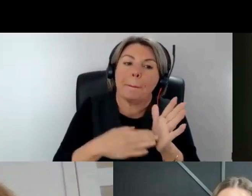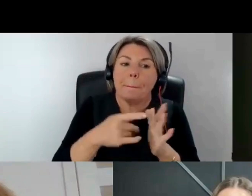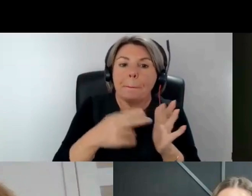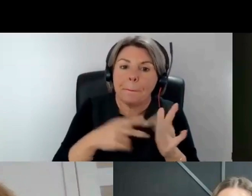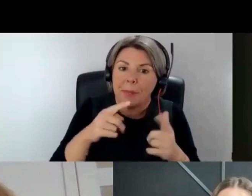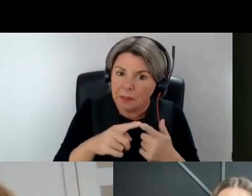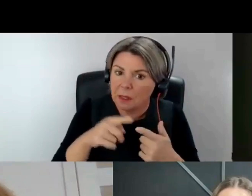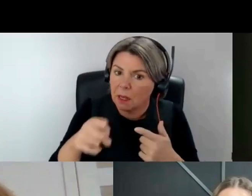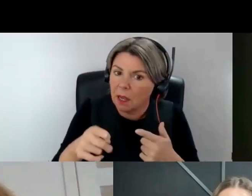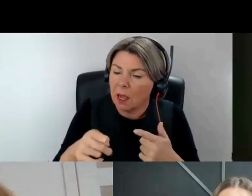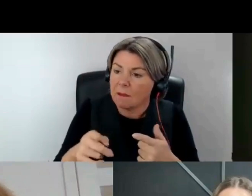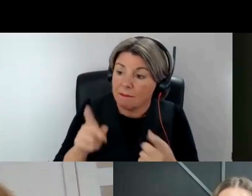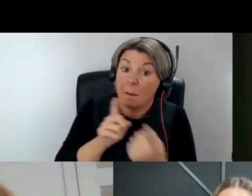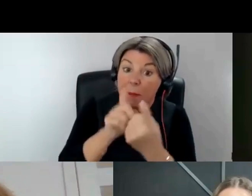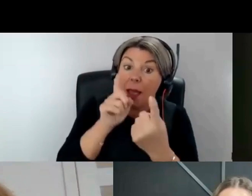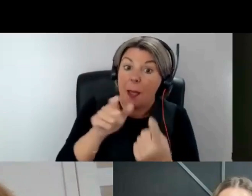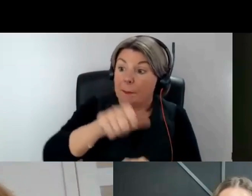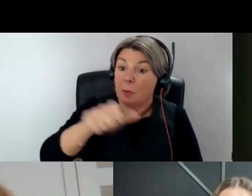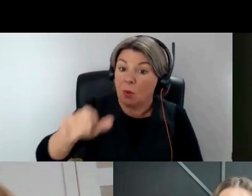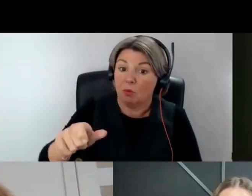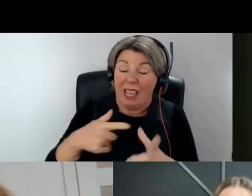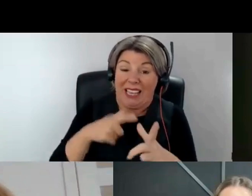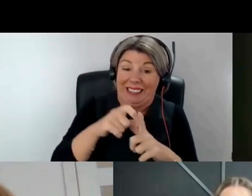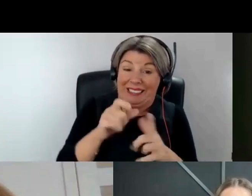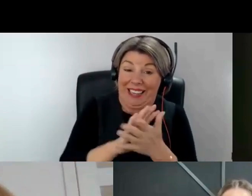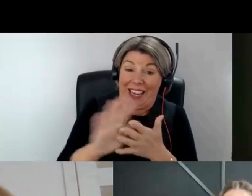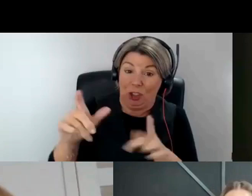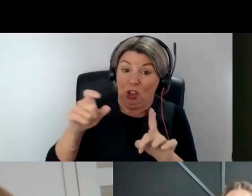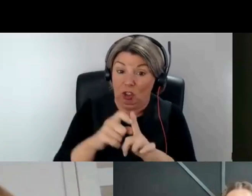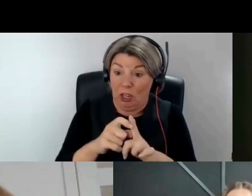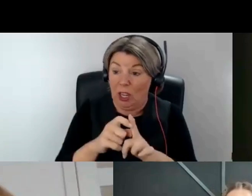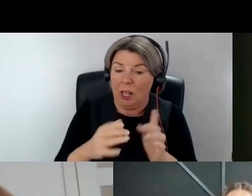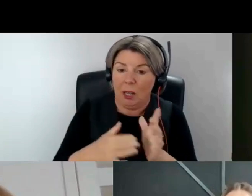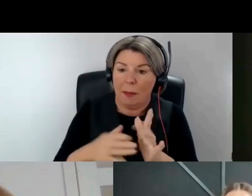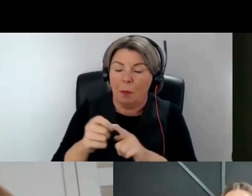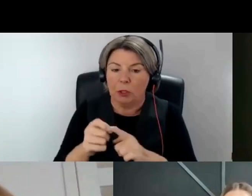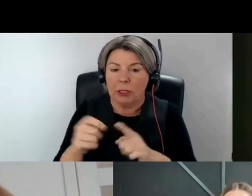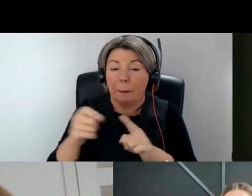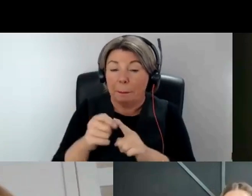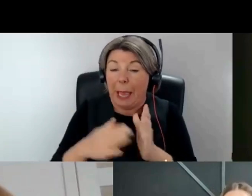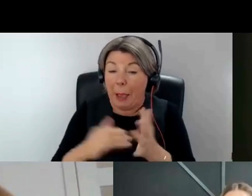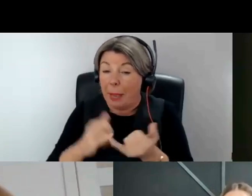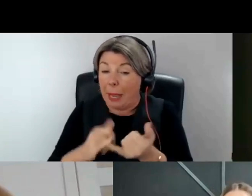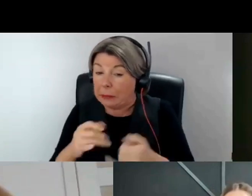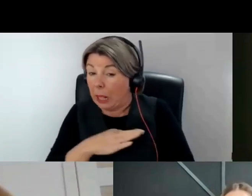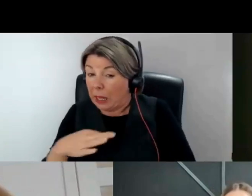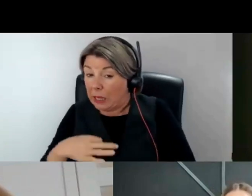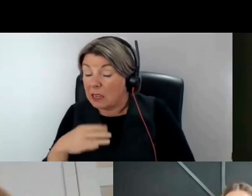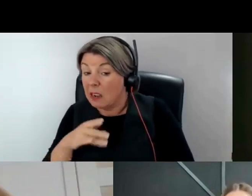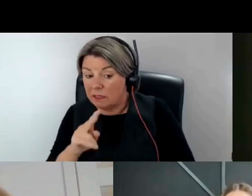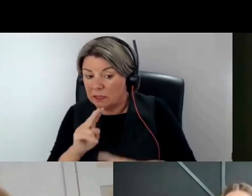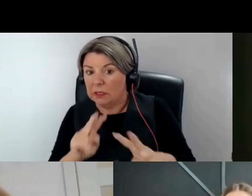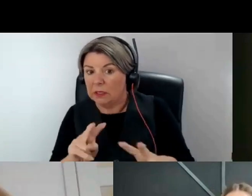certainly, you know, I've met people who feel that their ADHD gets worse around menopause, and in the PMS clinic we do seem a kind of